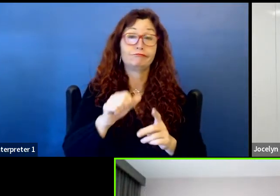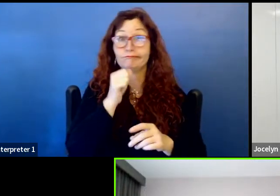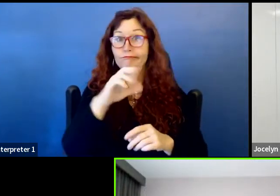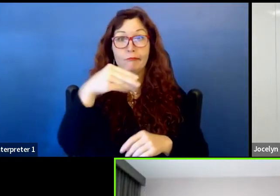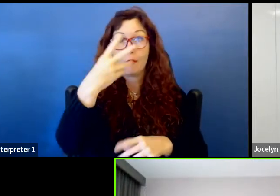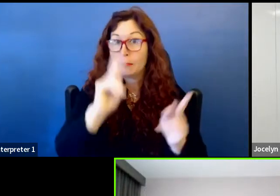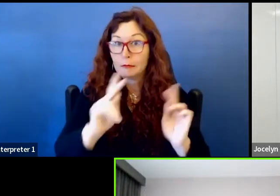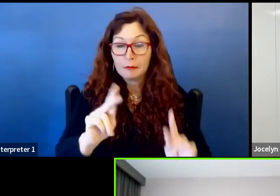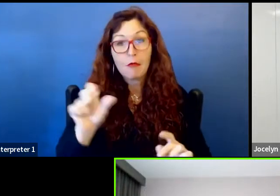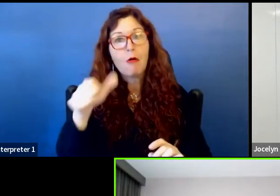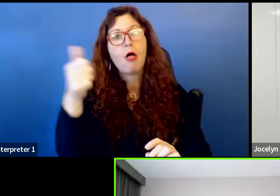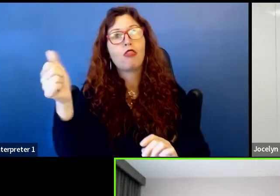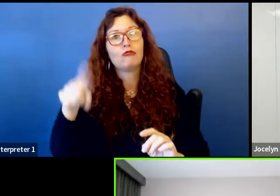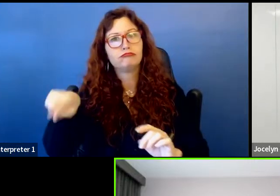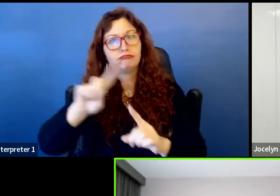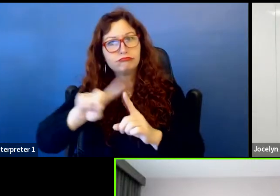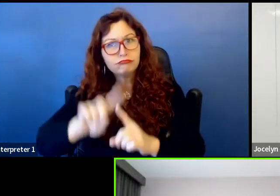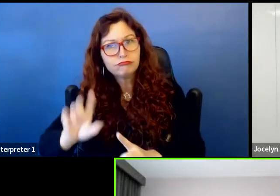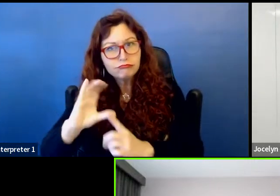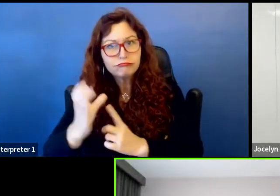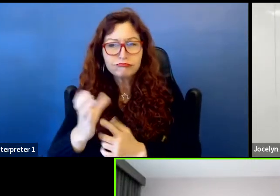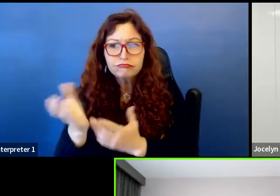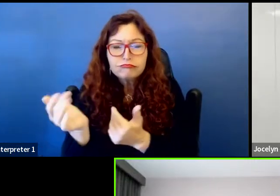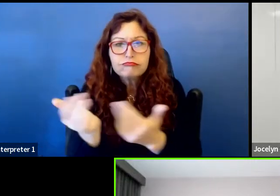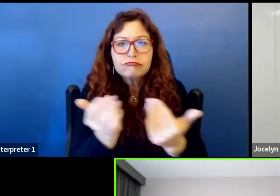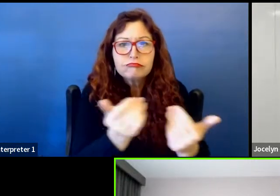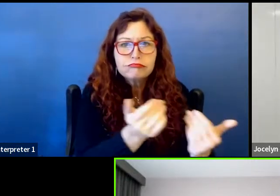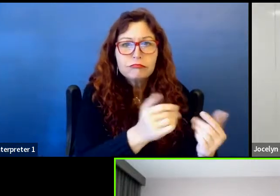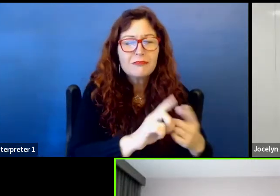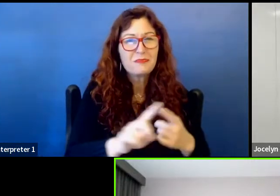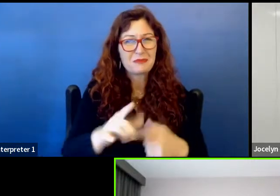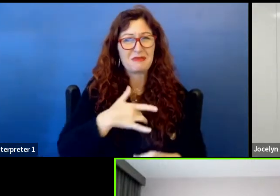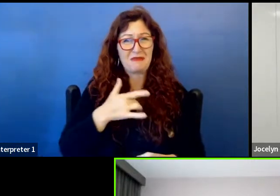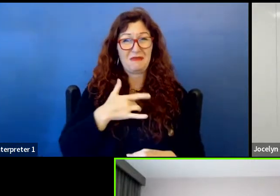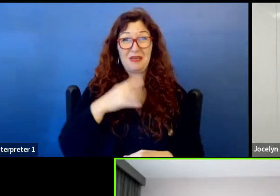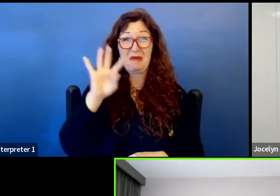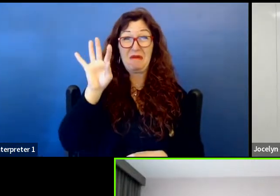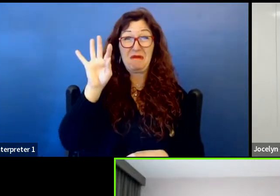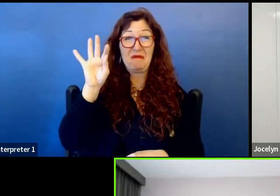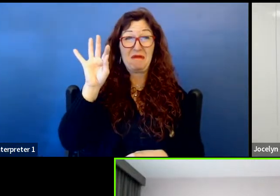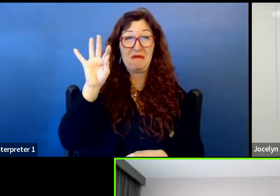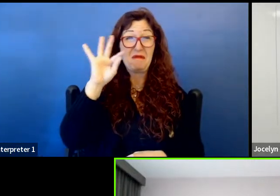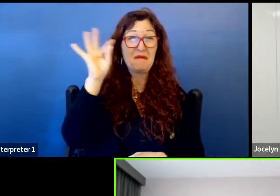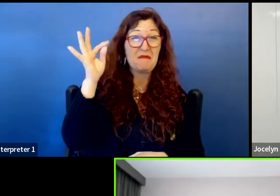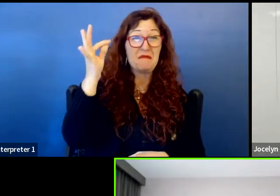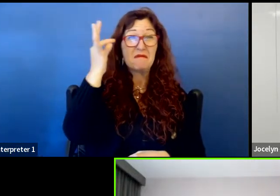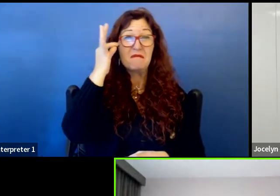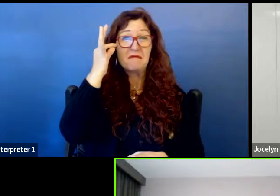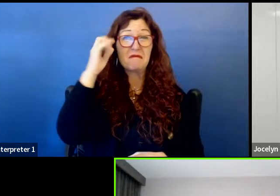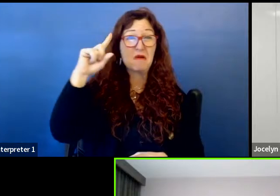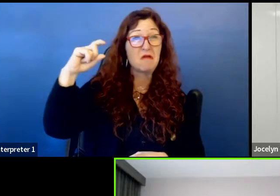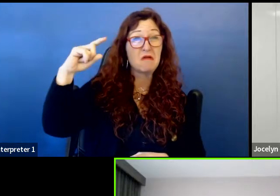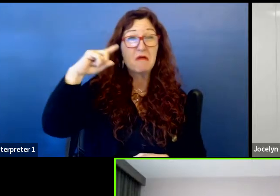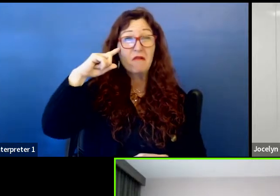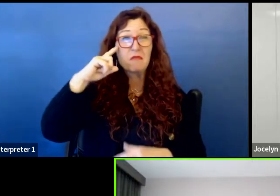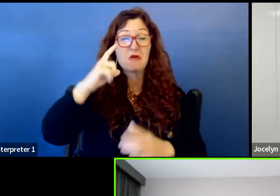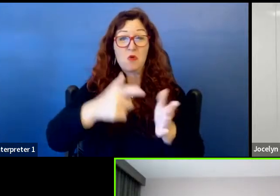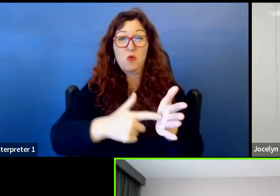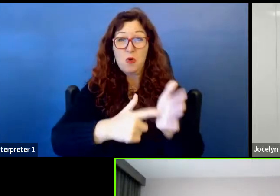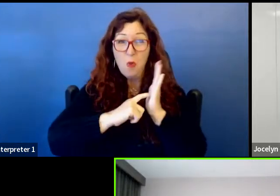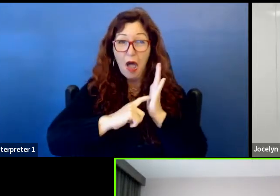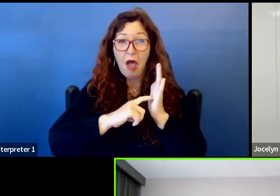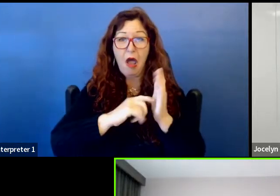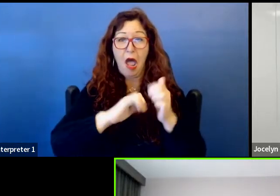increase we think however that the federal government should not be mandating project labor agreements or local hire agreements these in